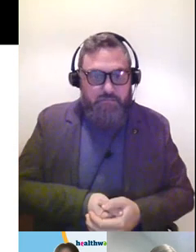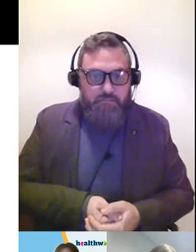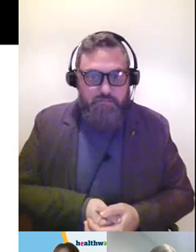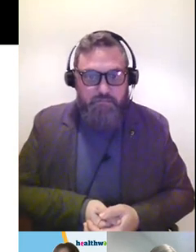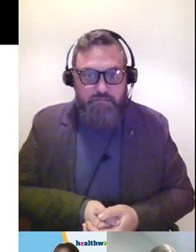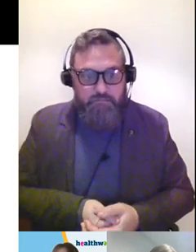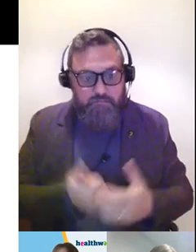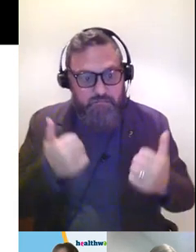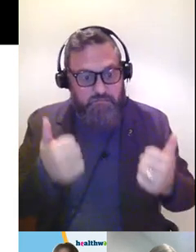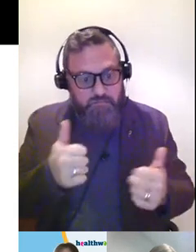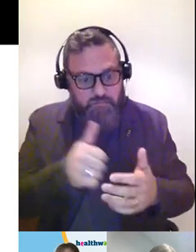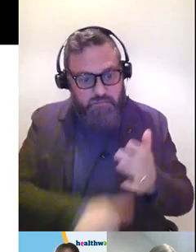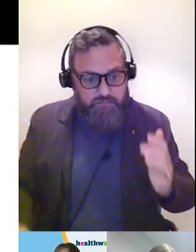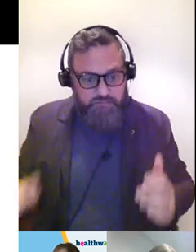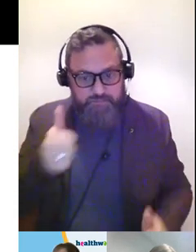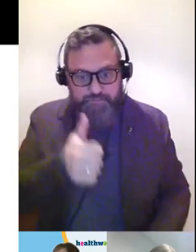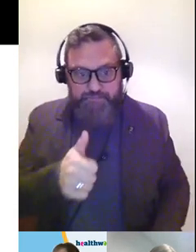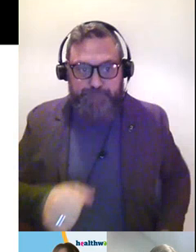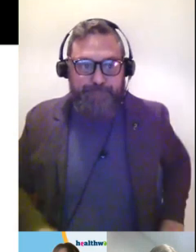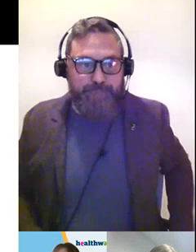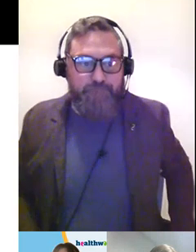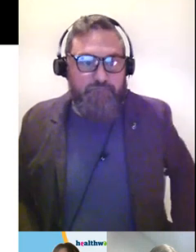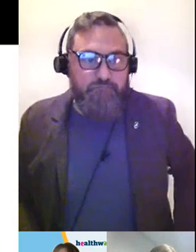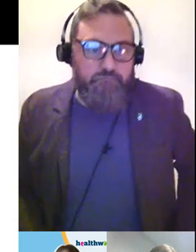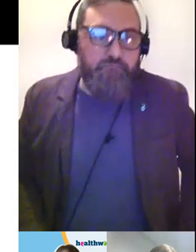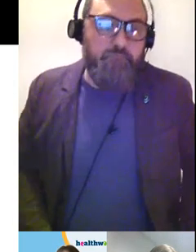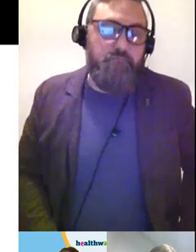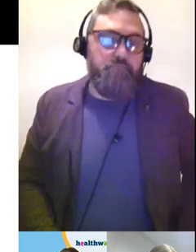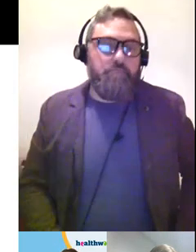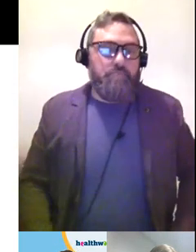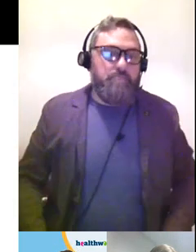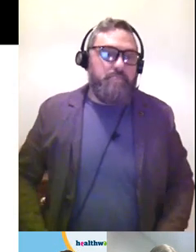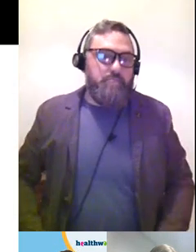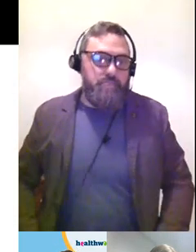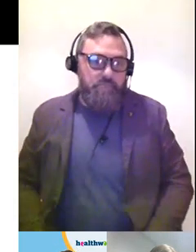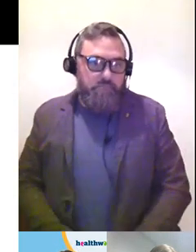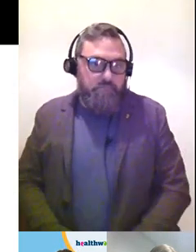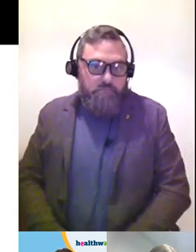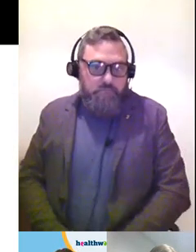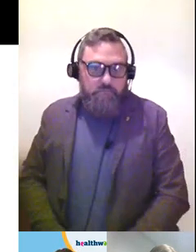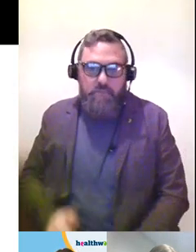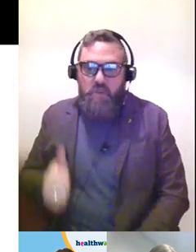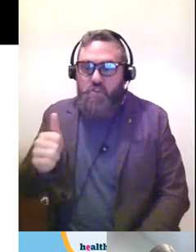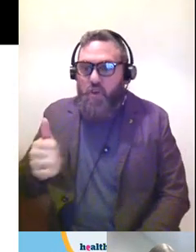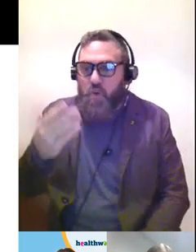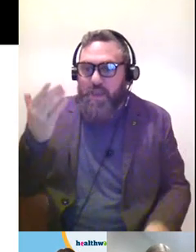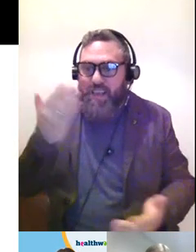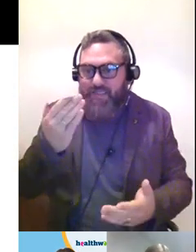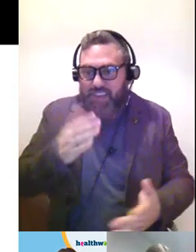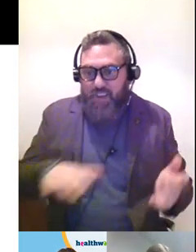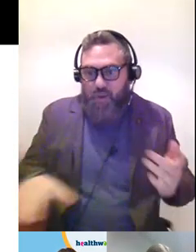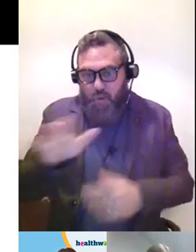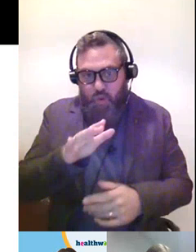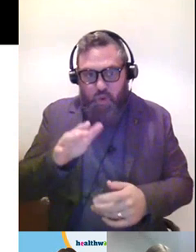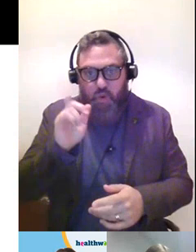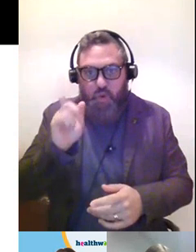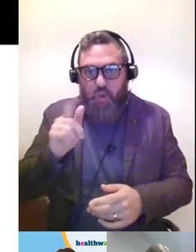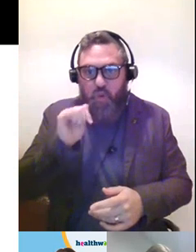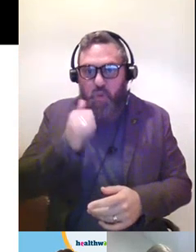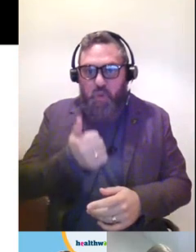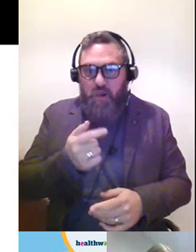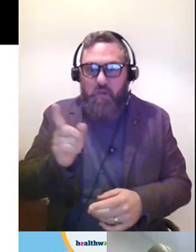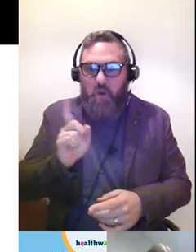Rob, are you okay to pick up? Yes. Thank you. So good evening again, everybody. What I'm going to do now